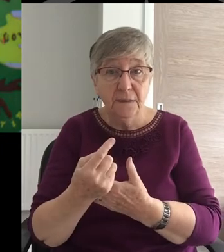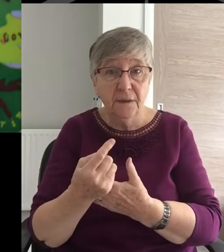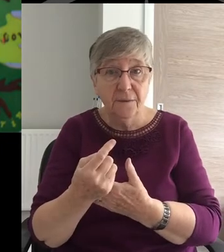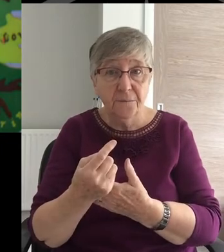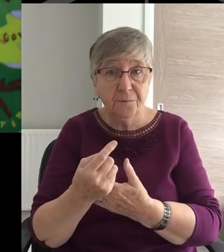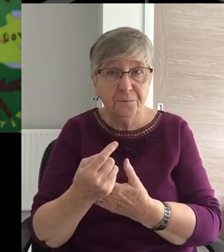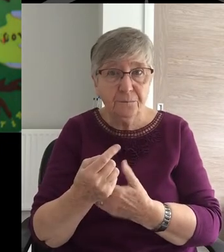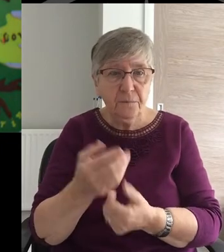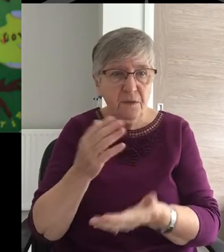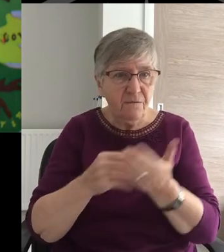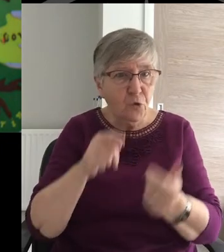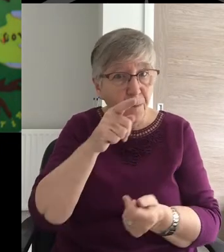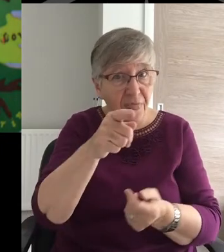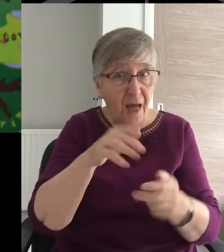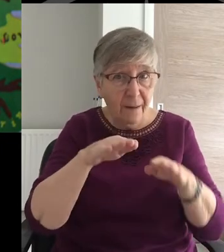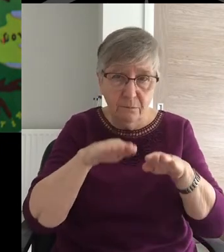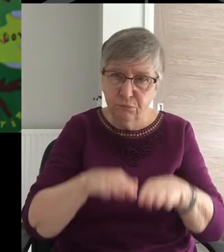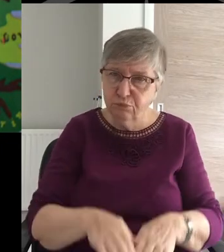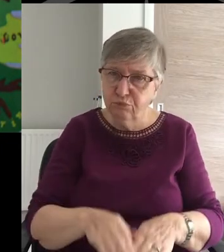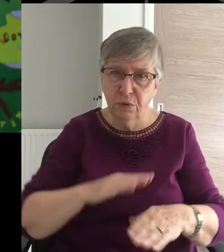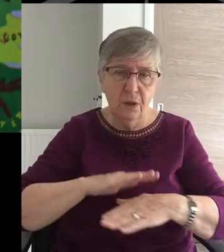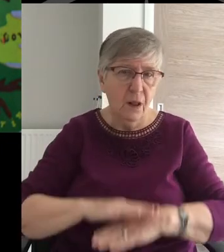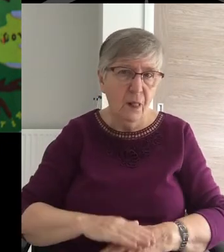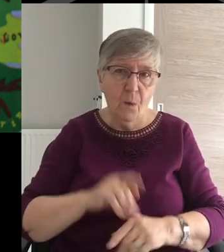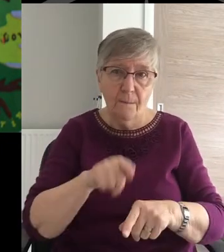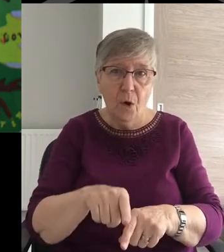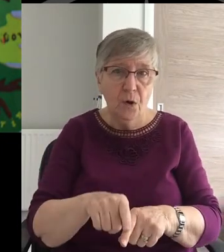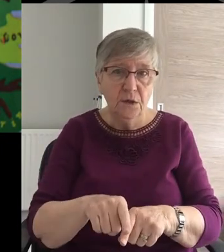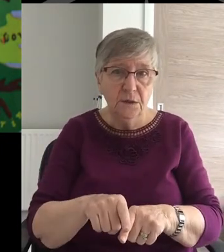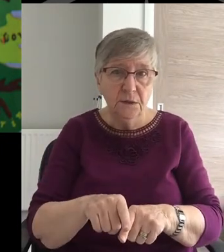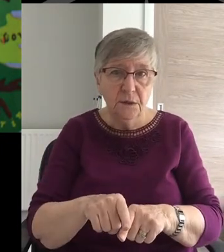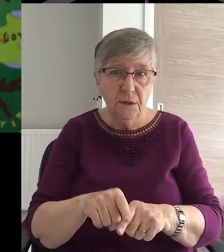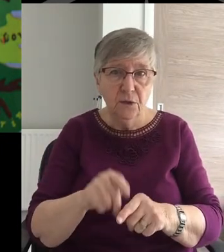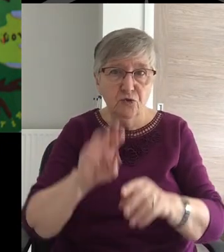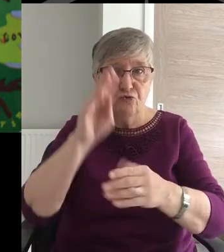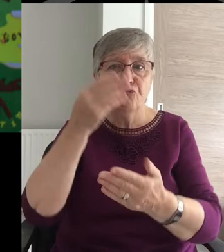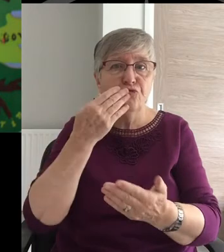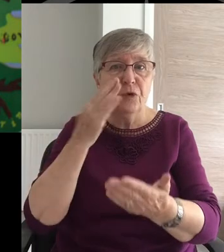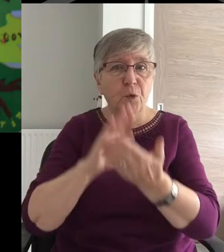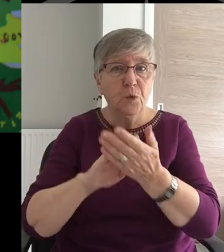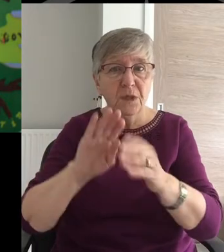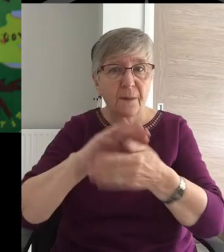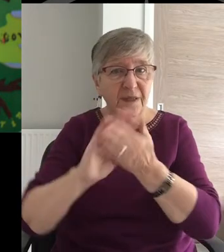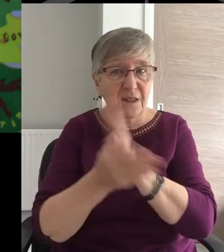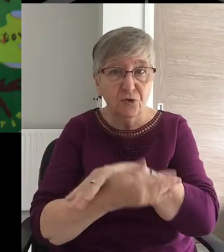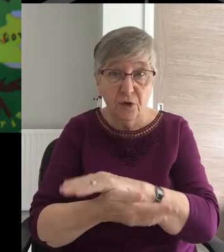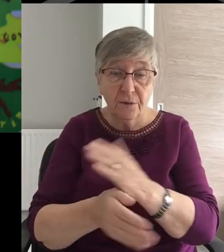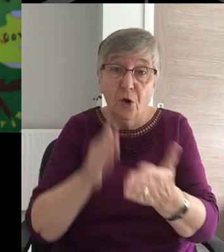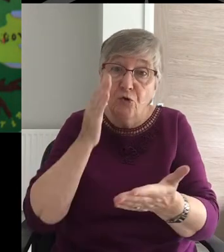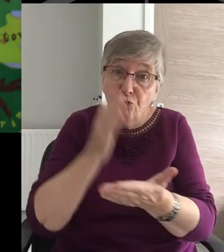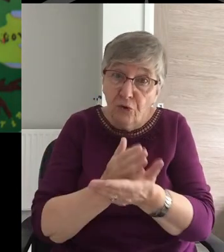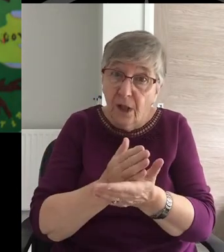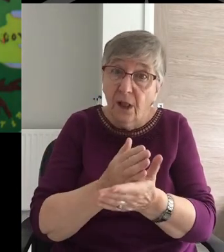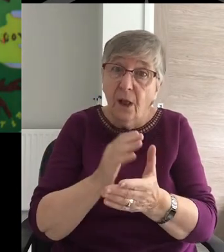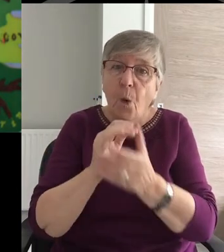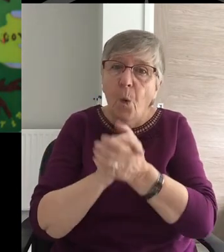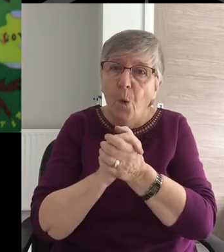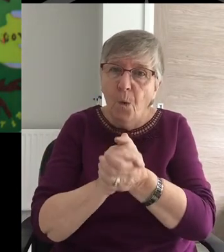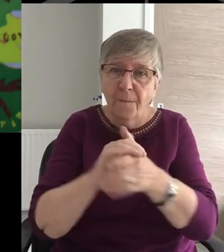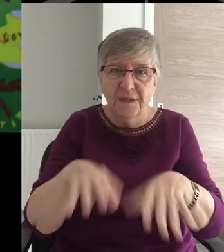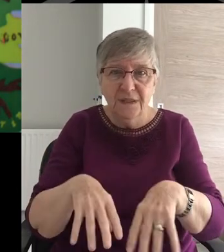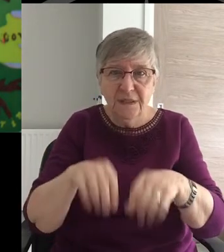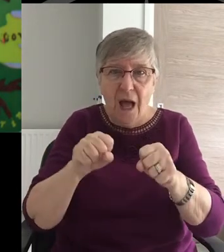that low point of the destruction of Jerusalem that hard hope, that real hope, begins to emerge.